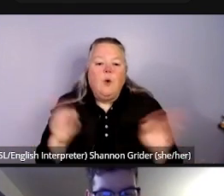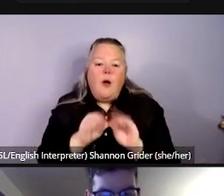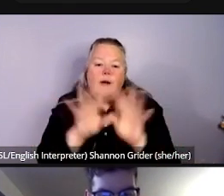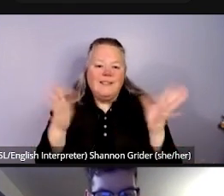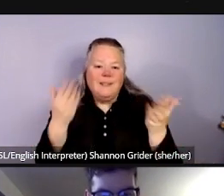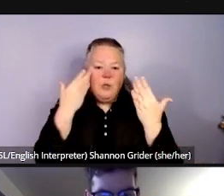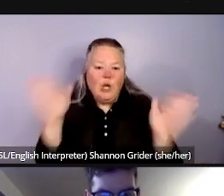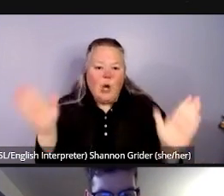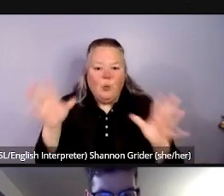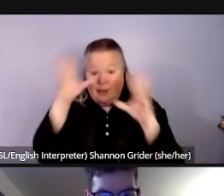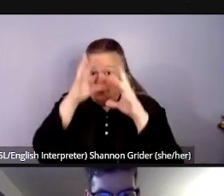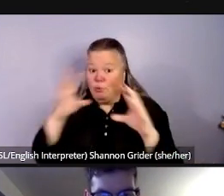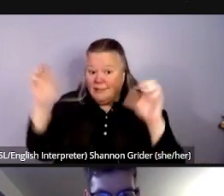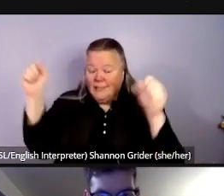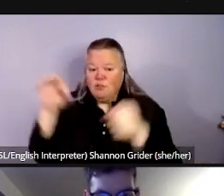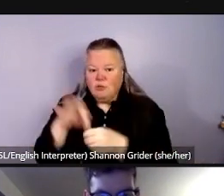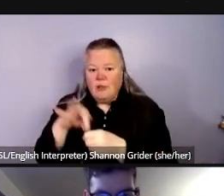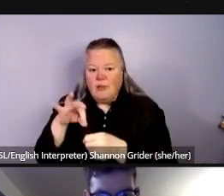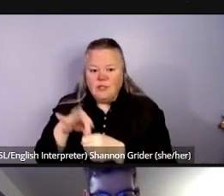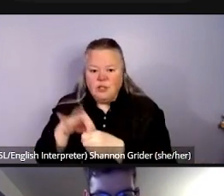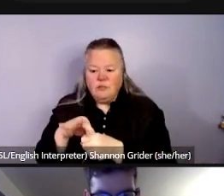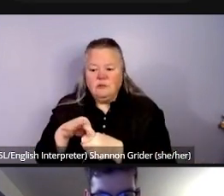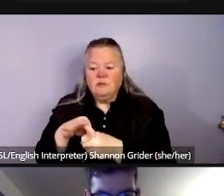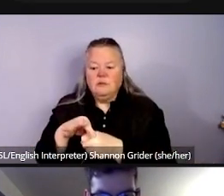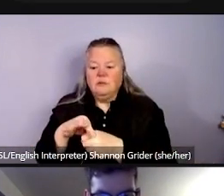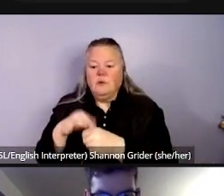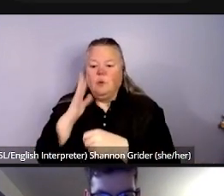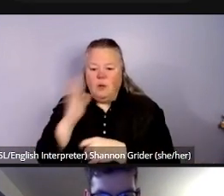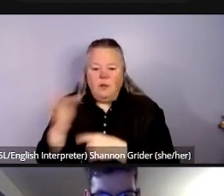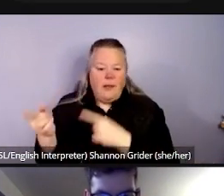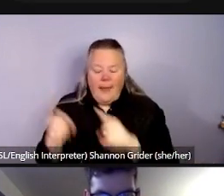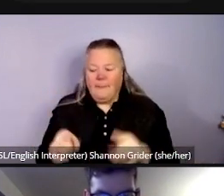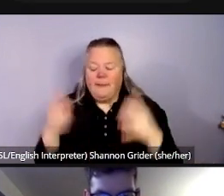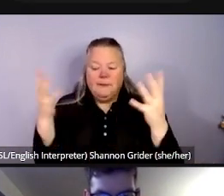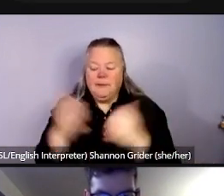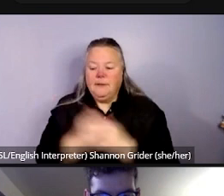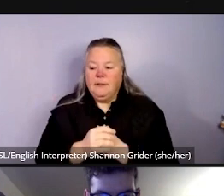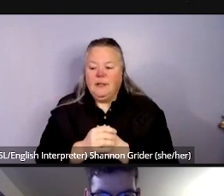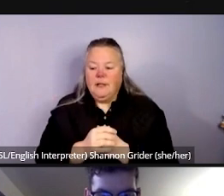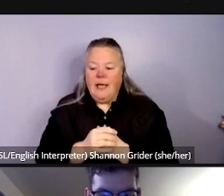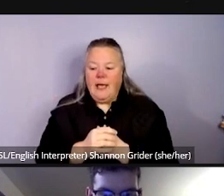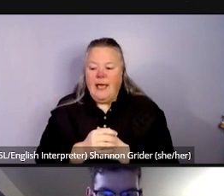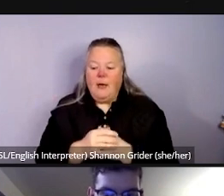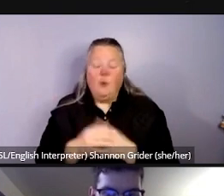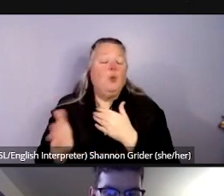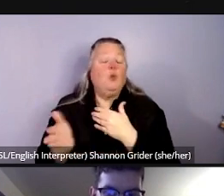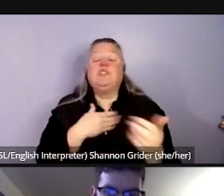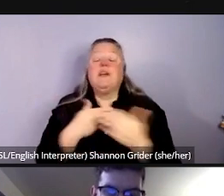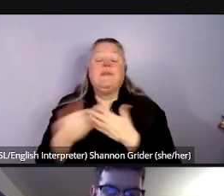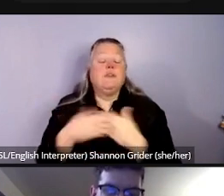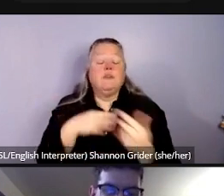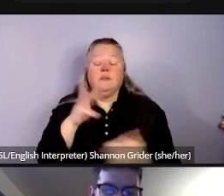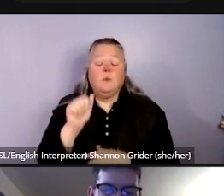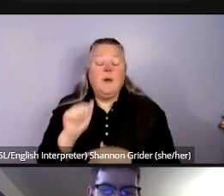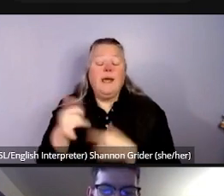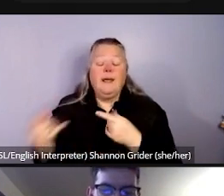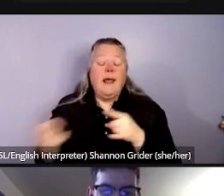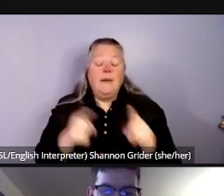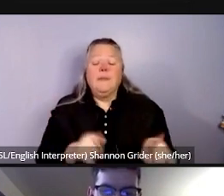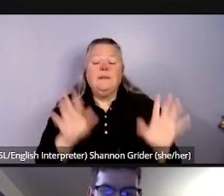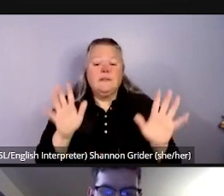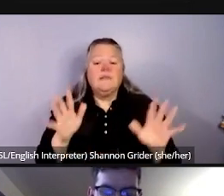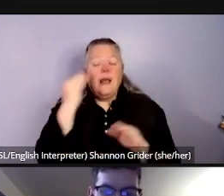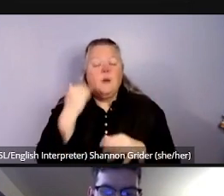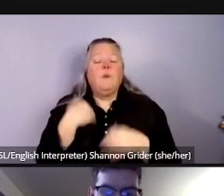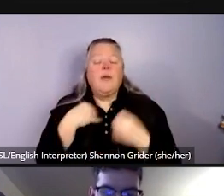the presidential election is going to bring, and probably, whichever way it goes, there's probably